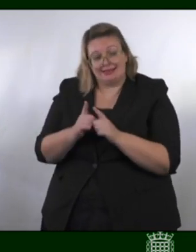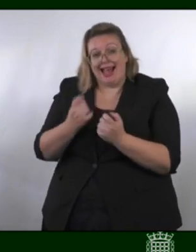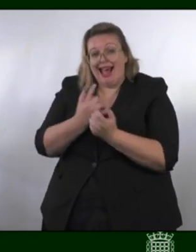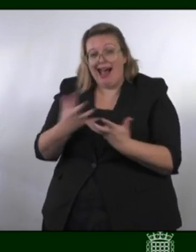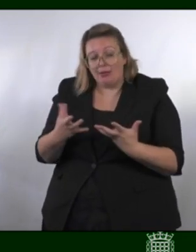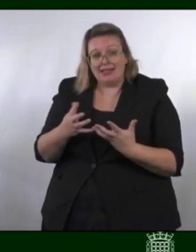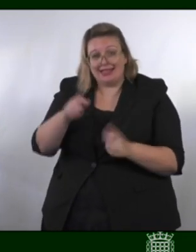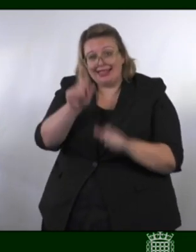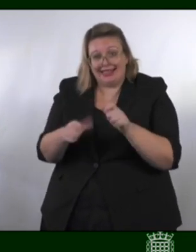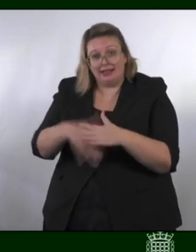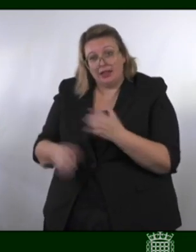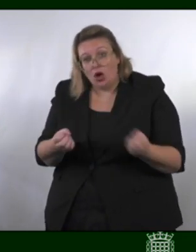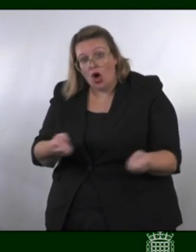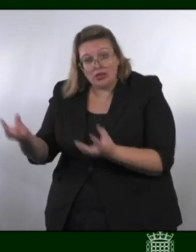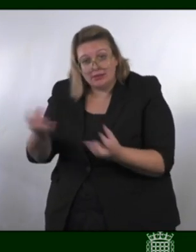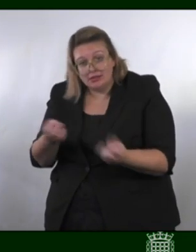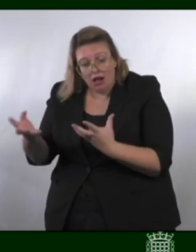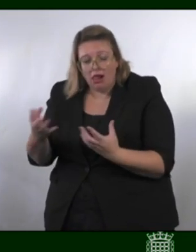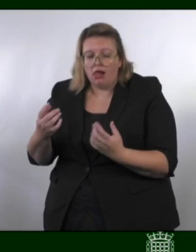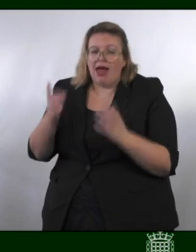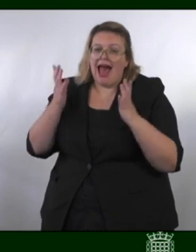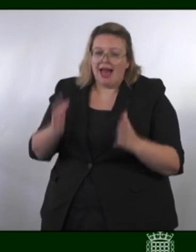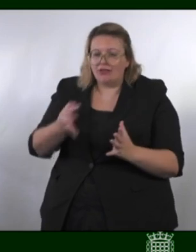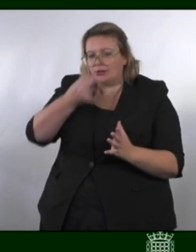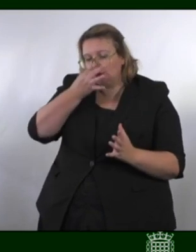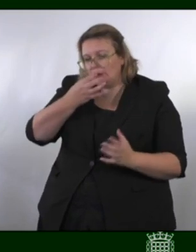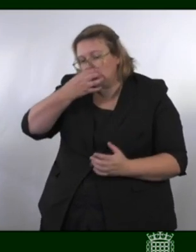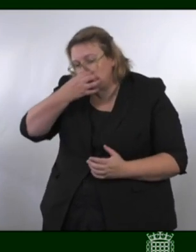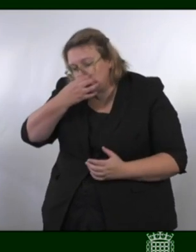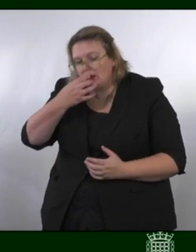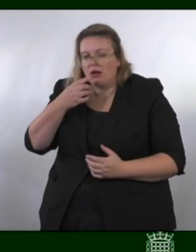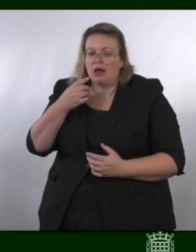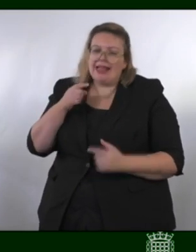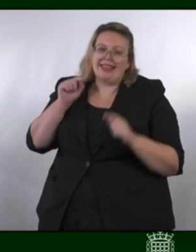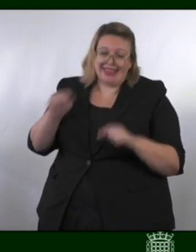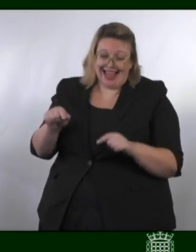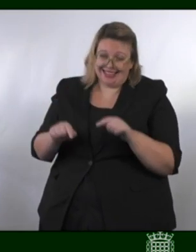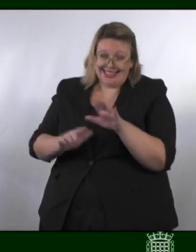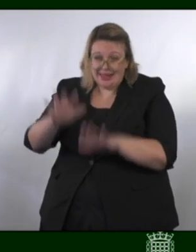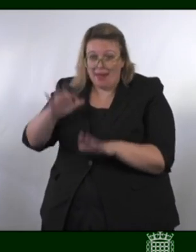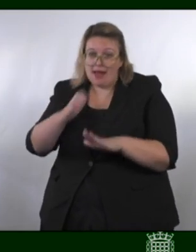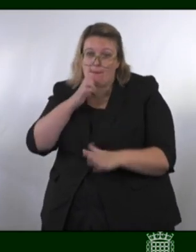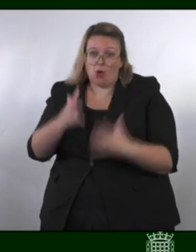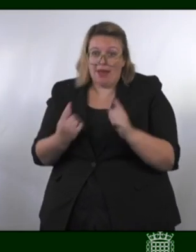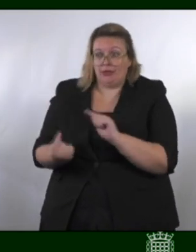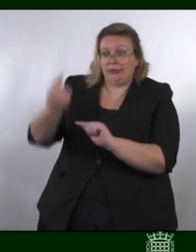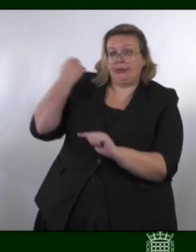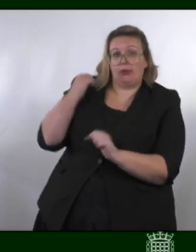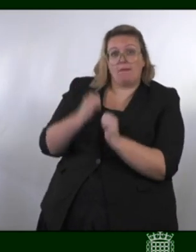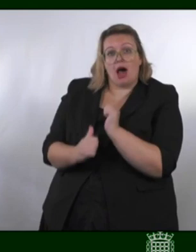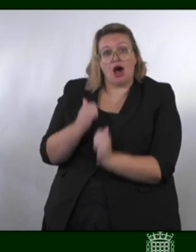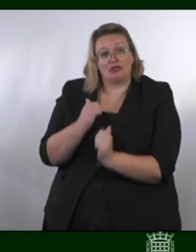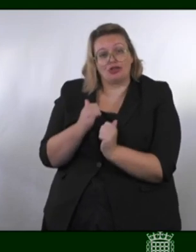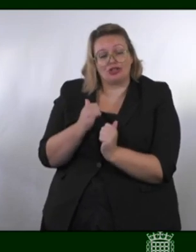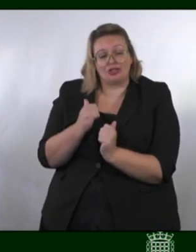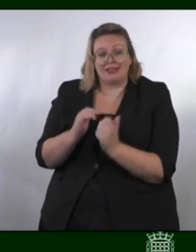ventilation will soon be comparable to the first peak in March. So we need to act now to prevent the epidemic in South